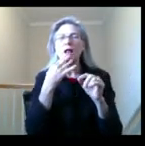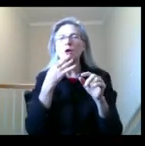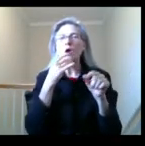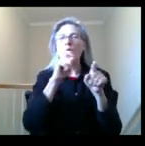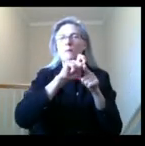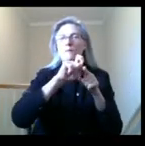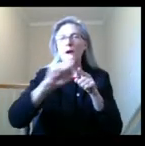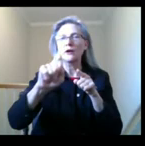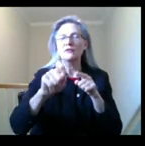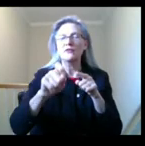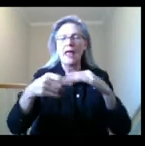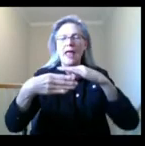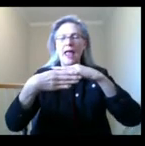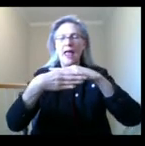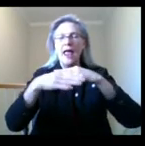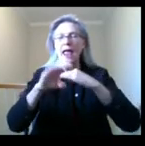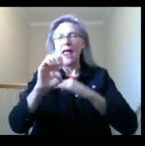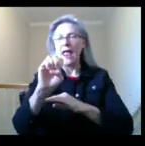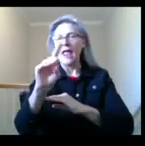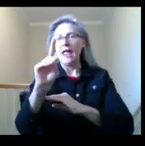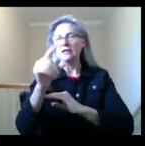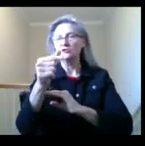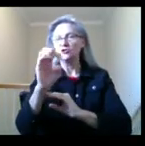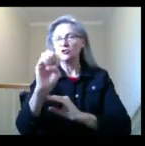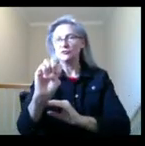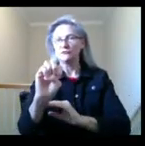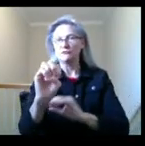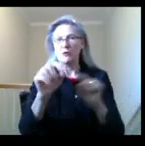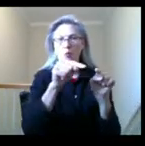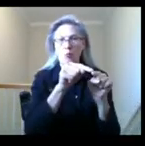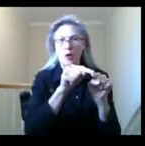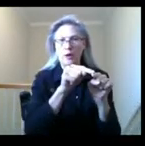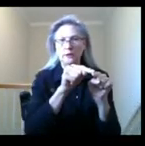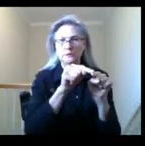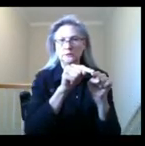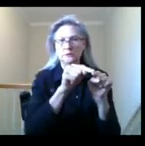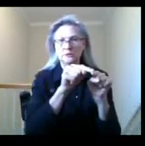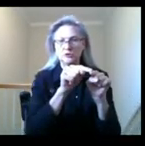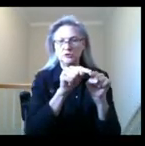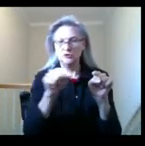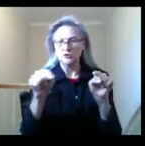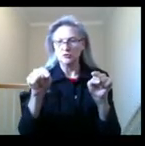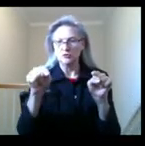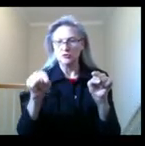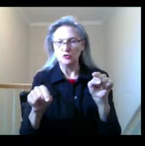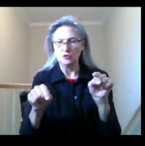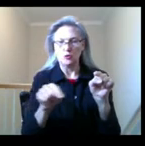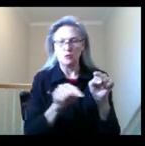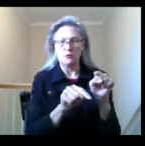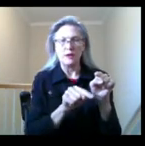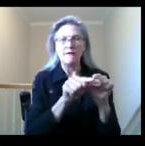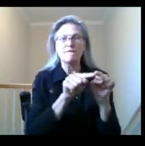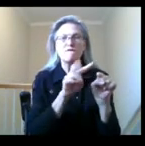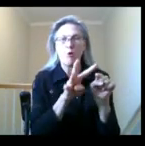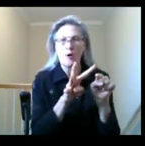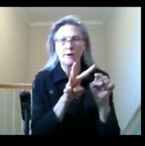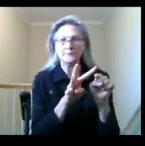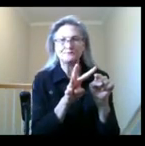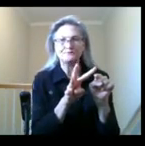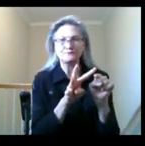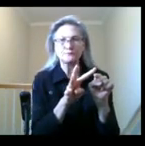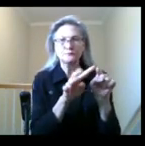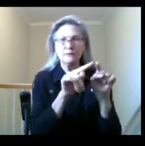an edge is from one point to the next. So if I have 1, 2, 3,